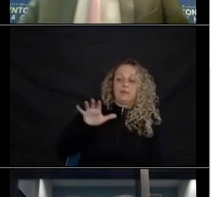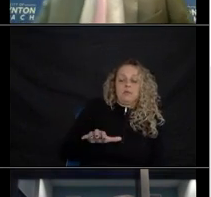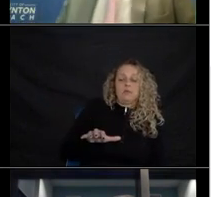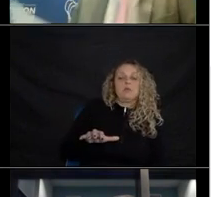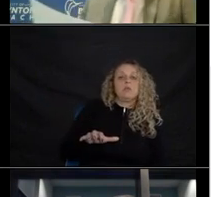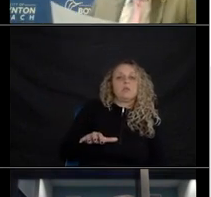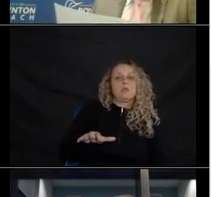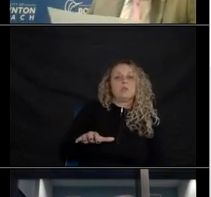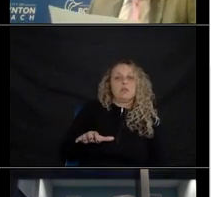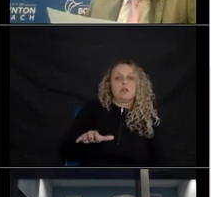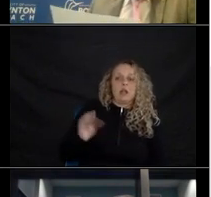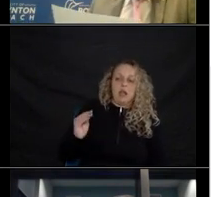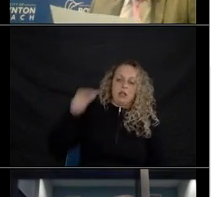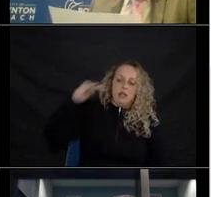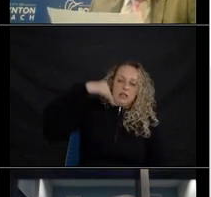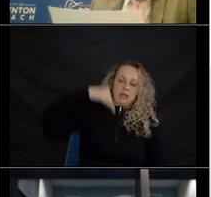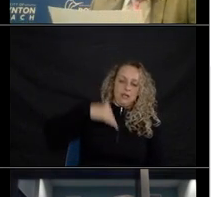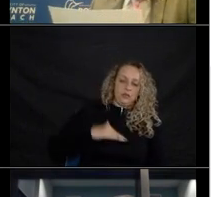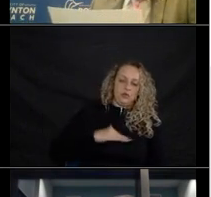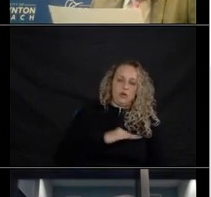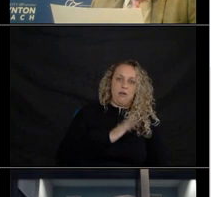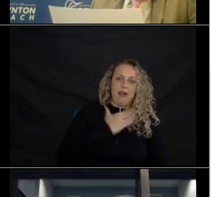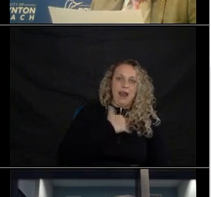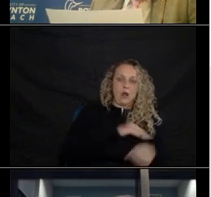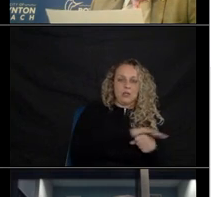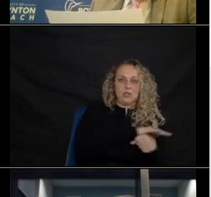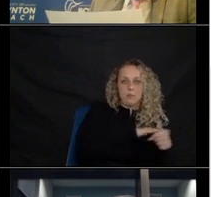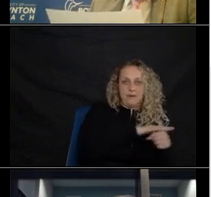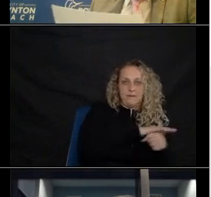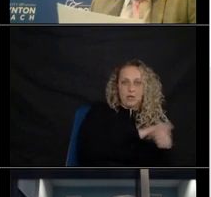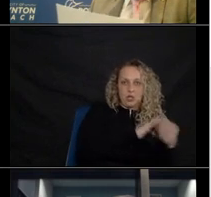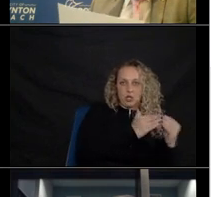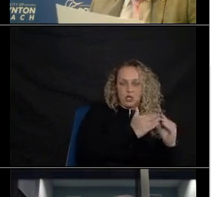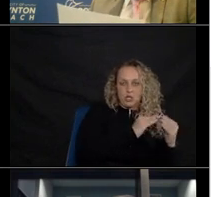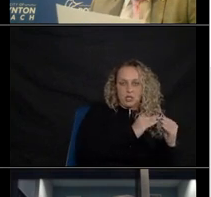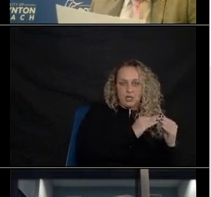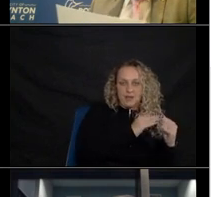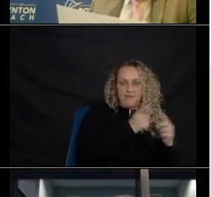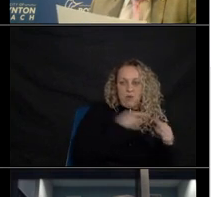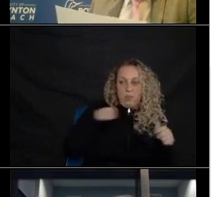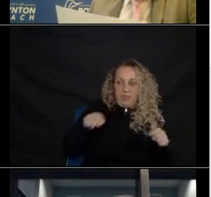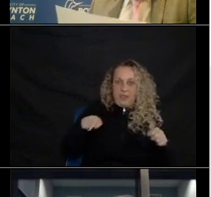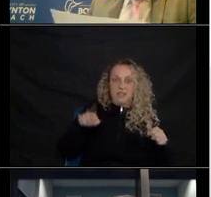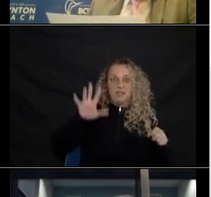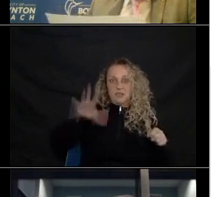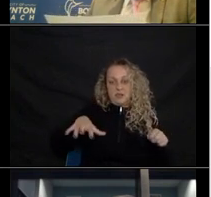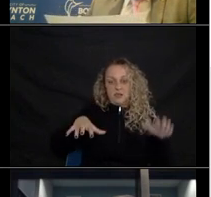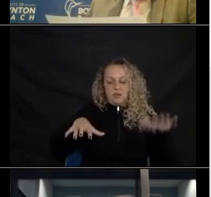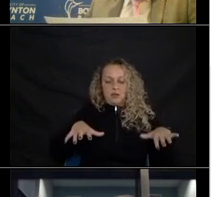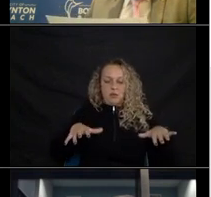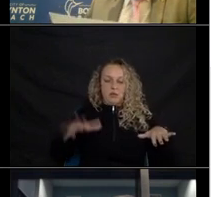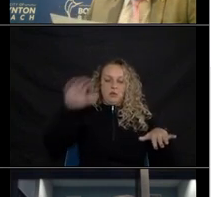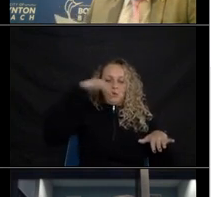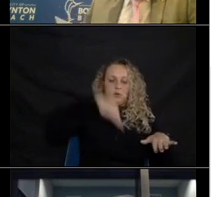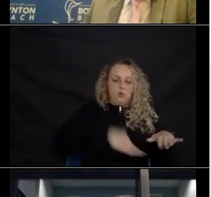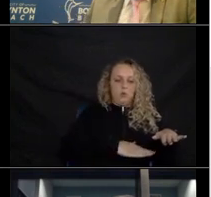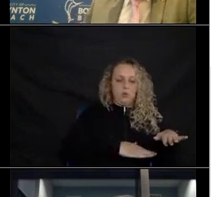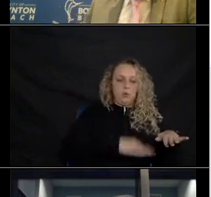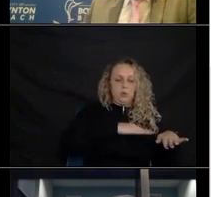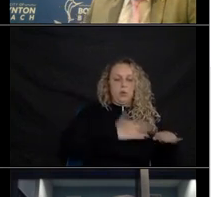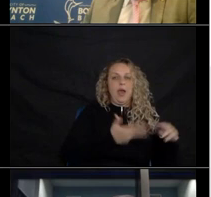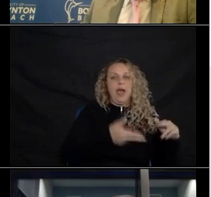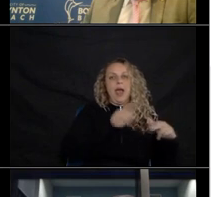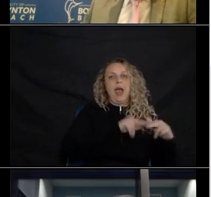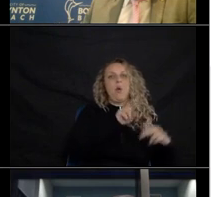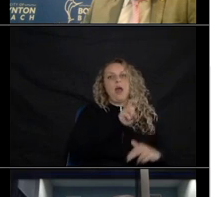the discharge into our subdivision from this development will add about 1 inch